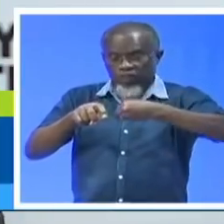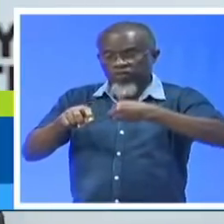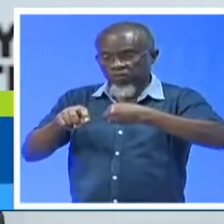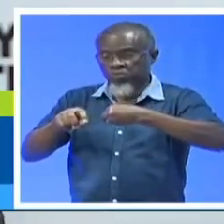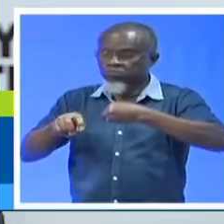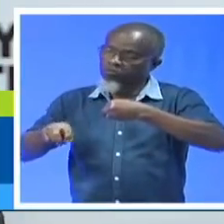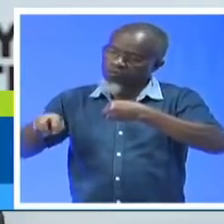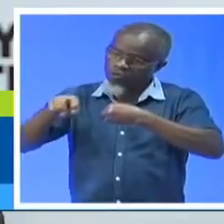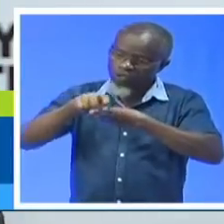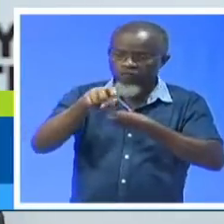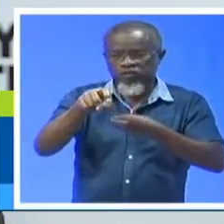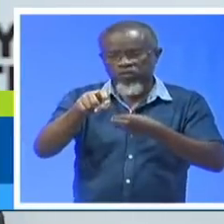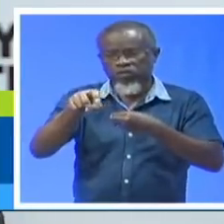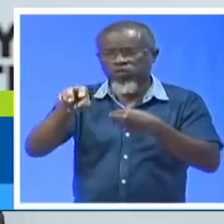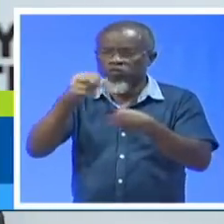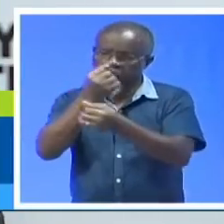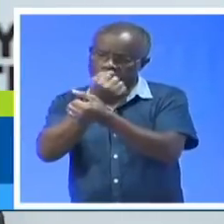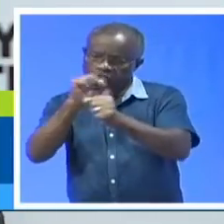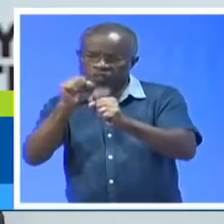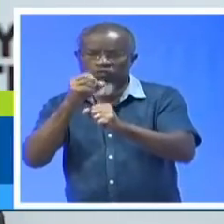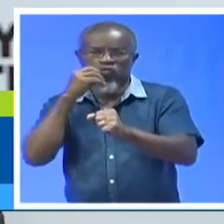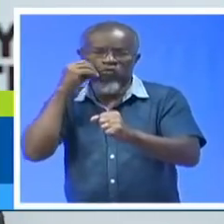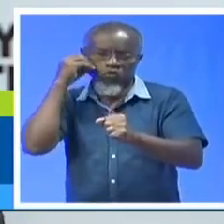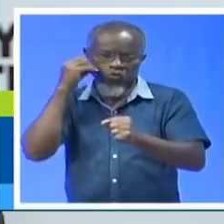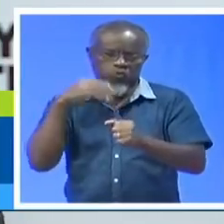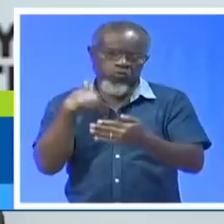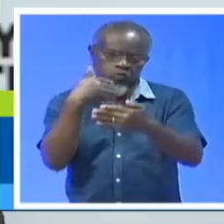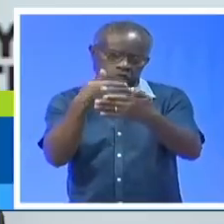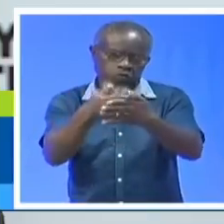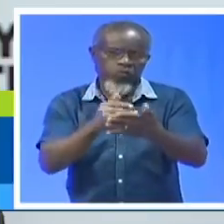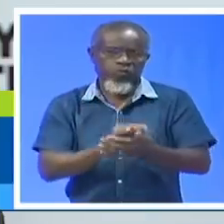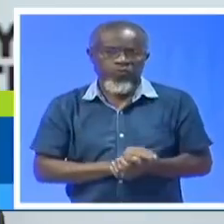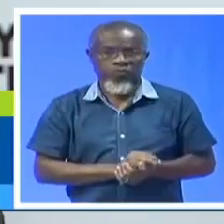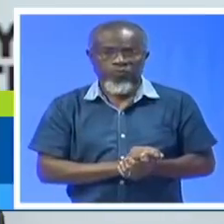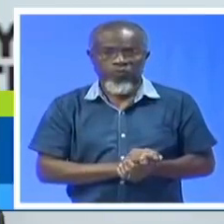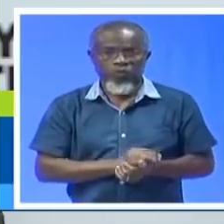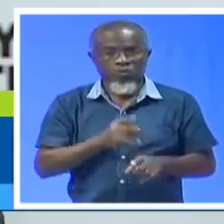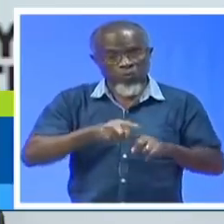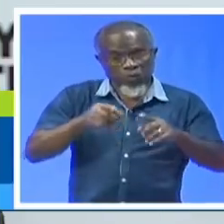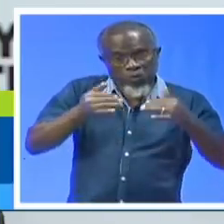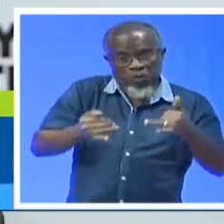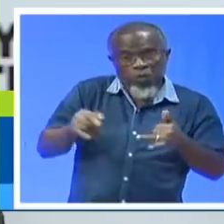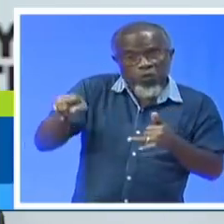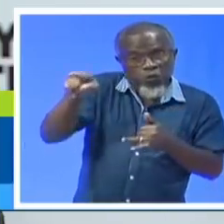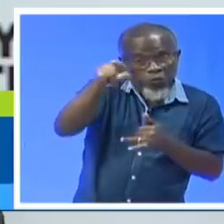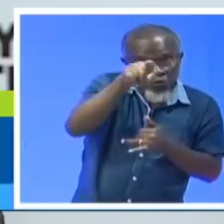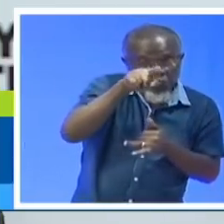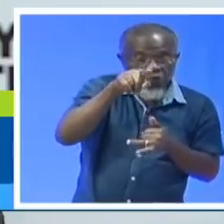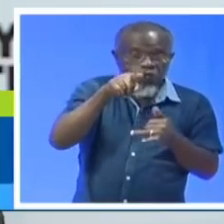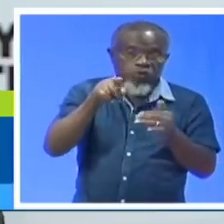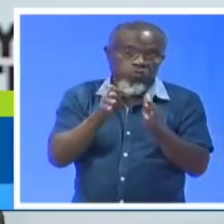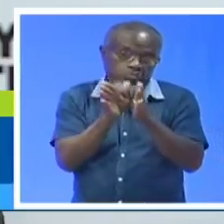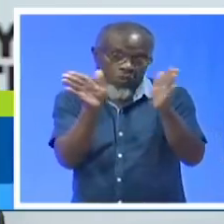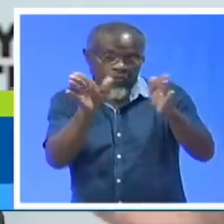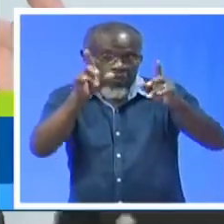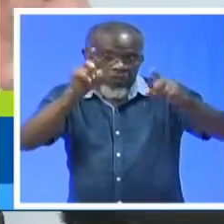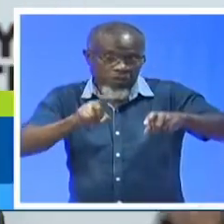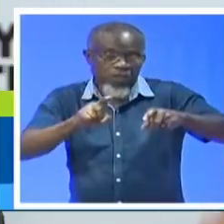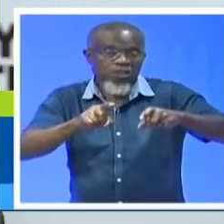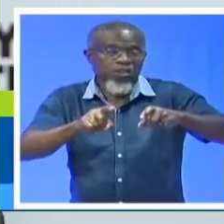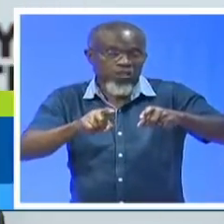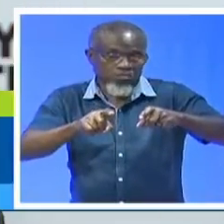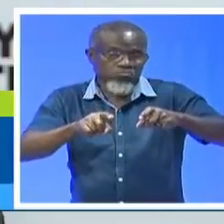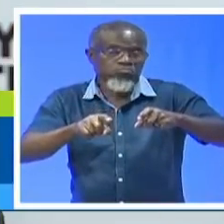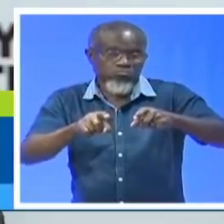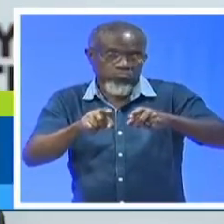we cherish them, but as I always said this morning, we need the public now to cherish them equally. And I will turn you